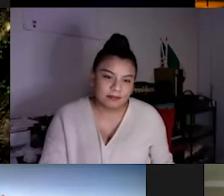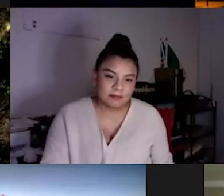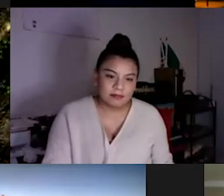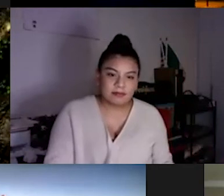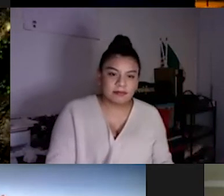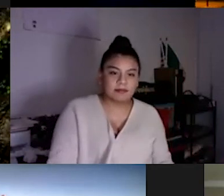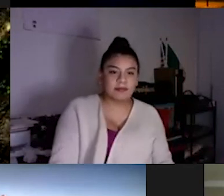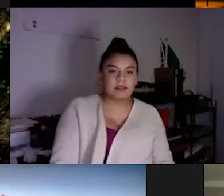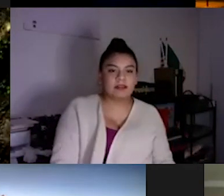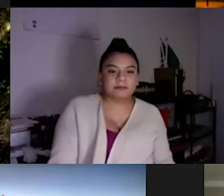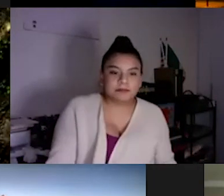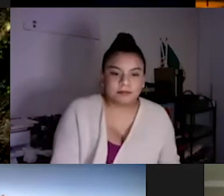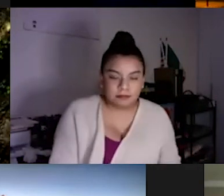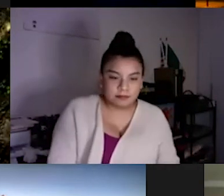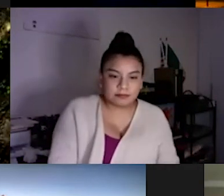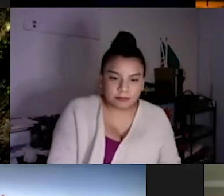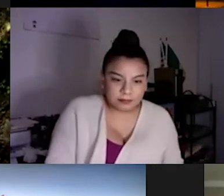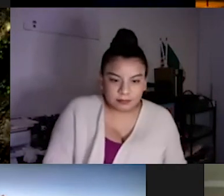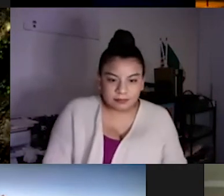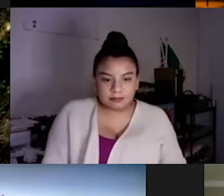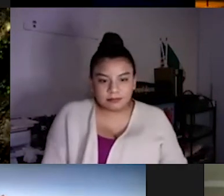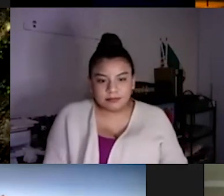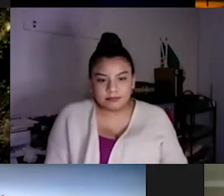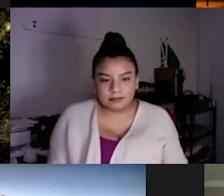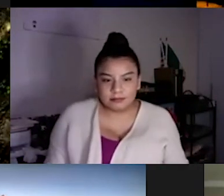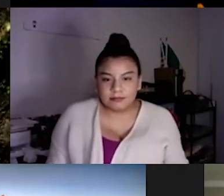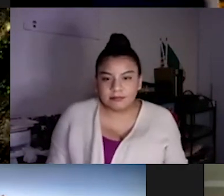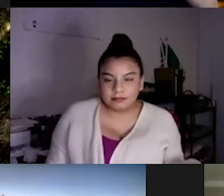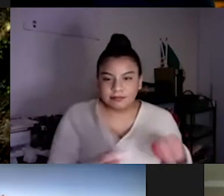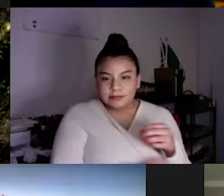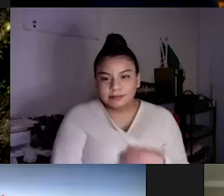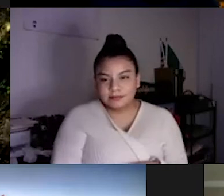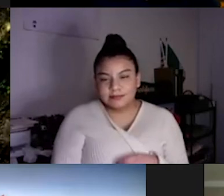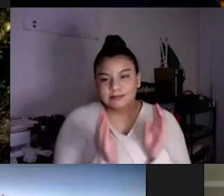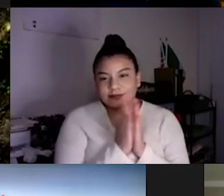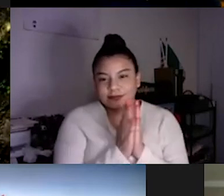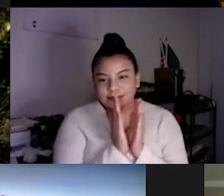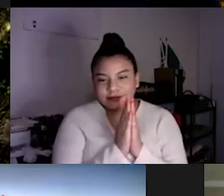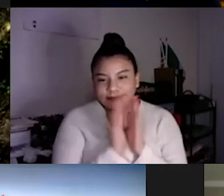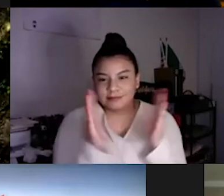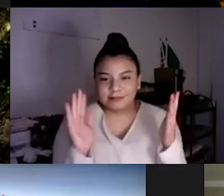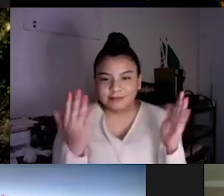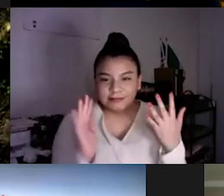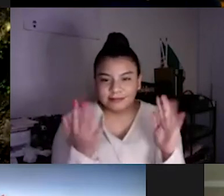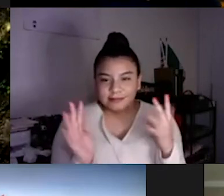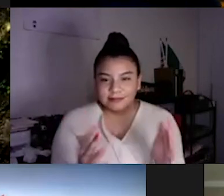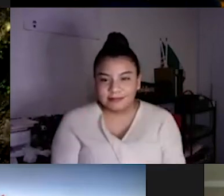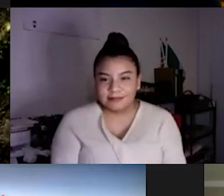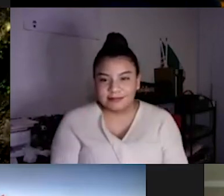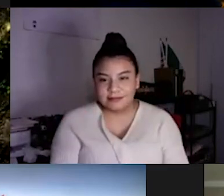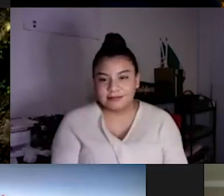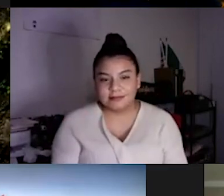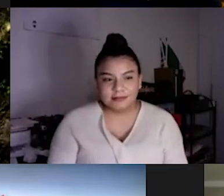you is really important. So Alex, thank you so much. Very heartfelt message. I'm hoping that all of you felt